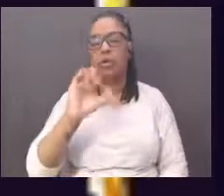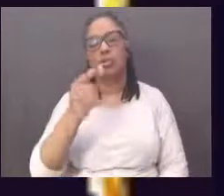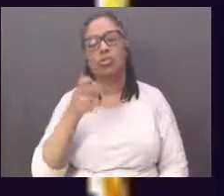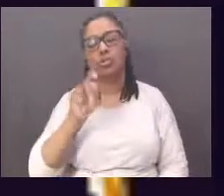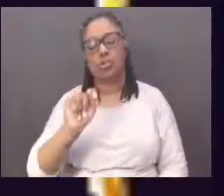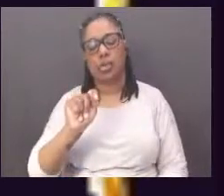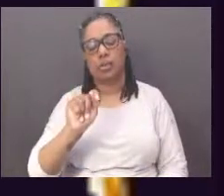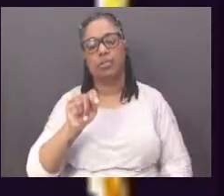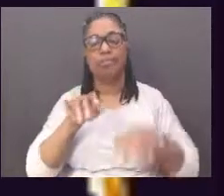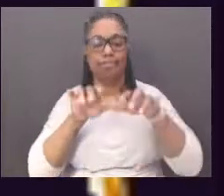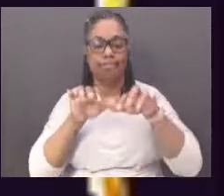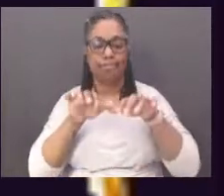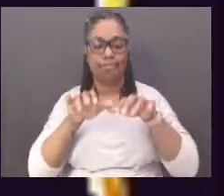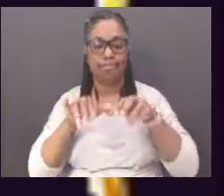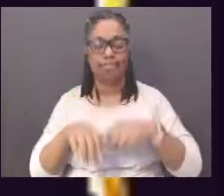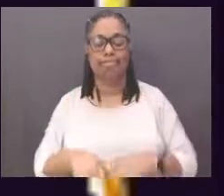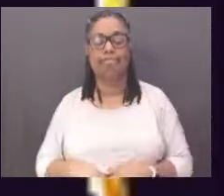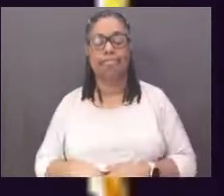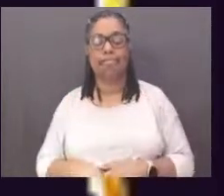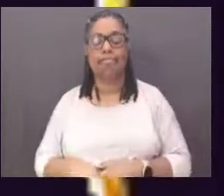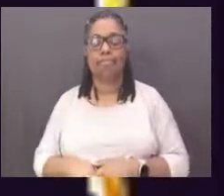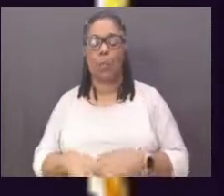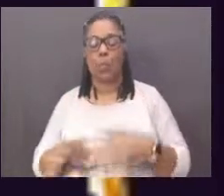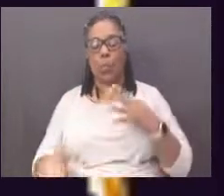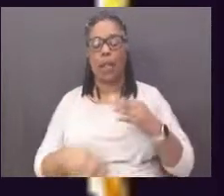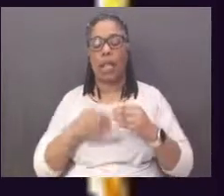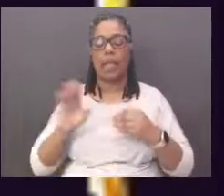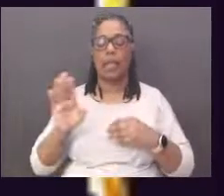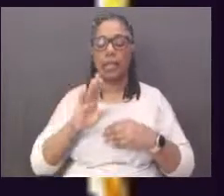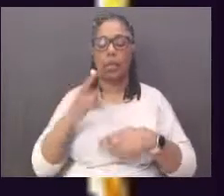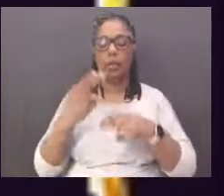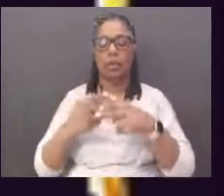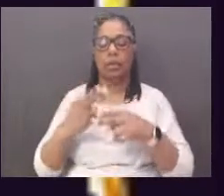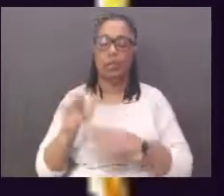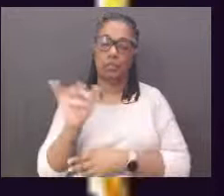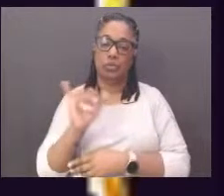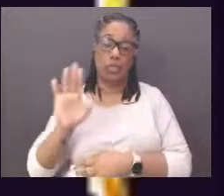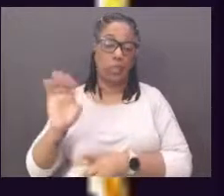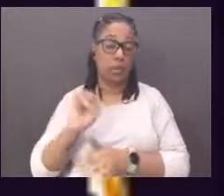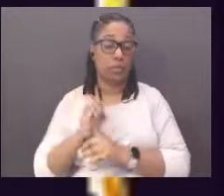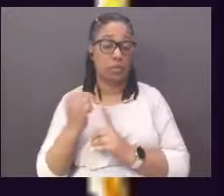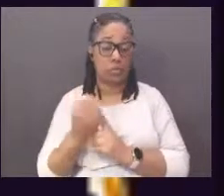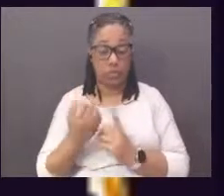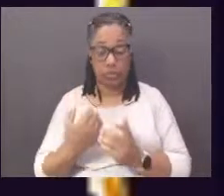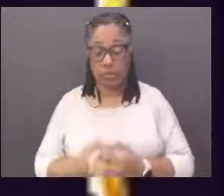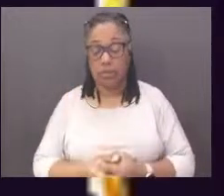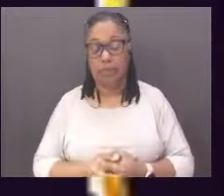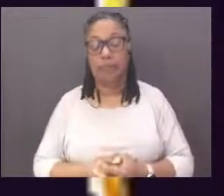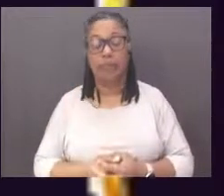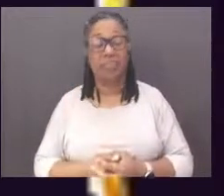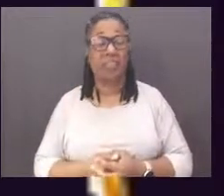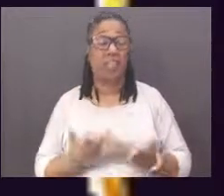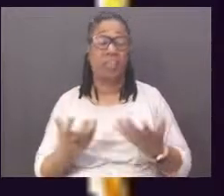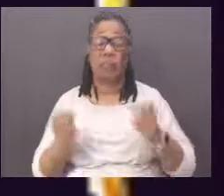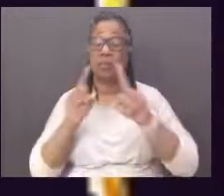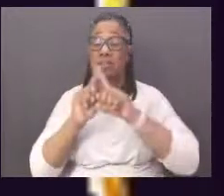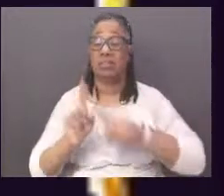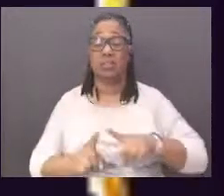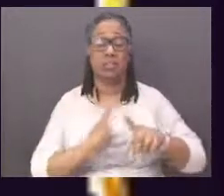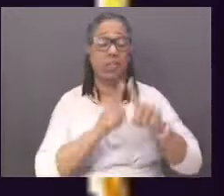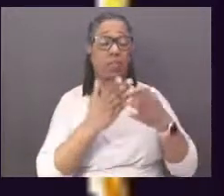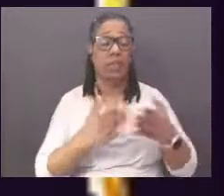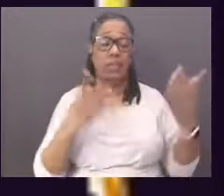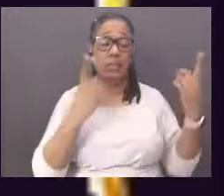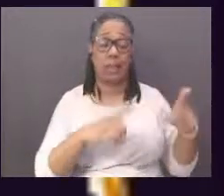your comment category, that we might lift them as well. There are situations that are brewing all over this world. Not